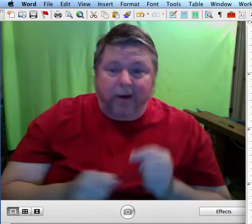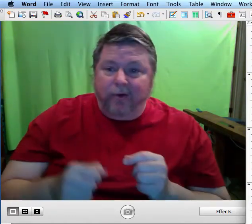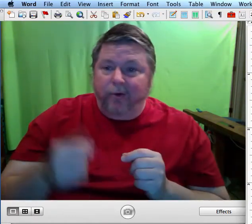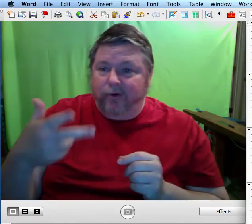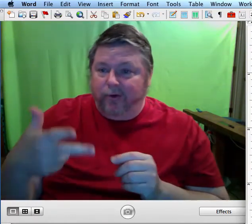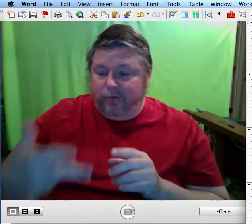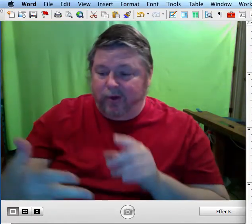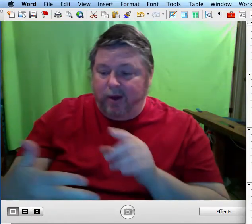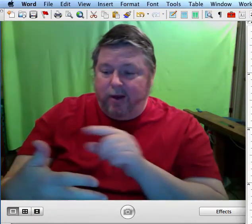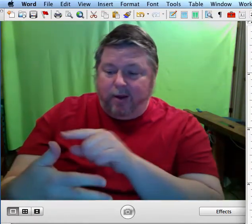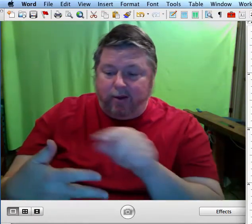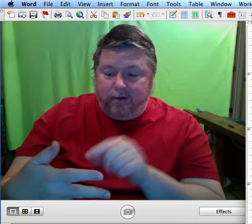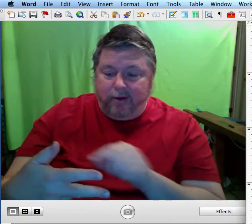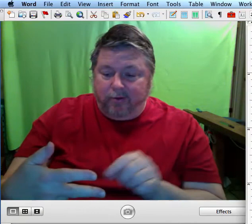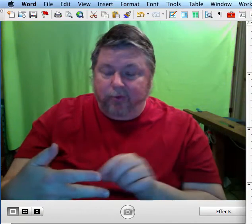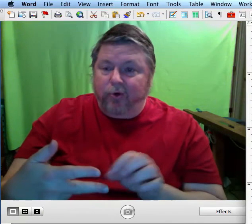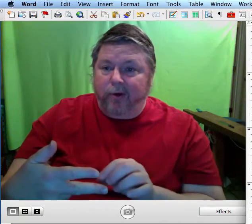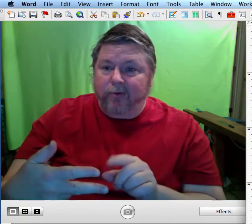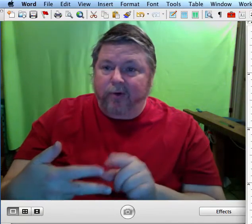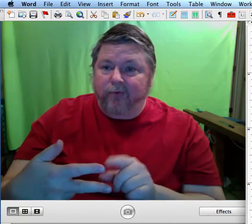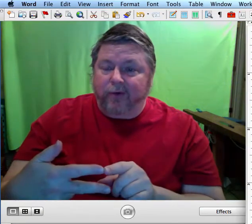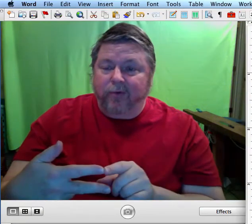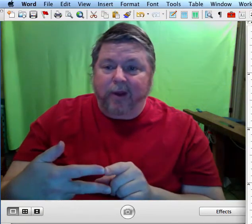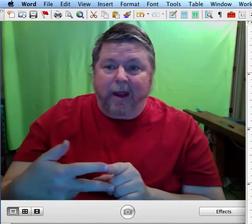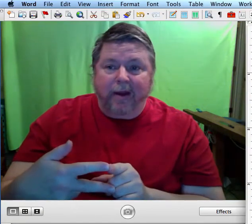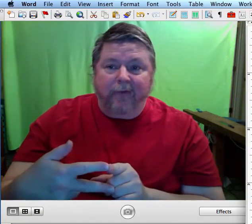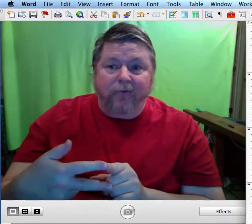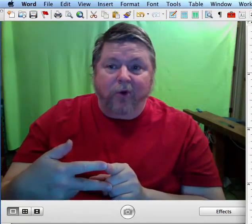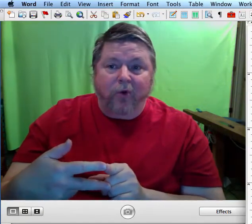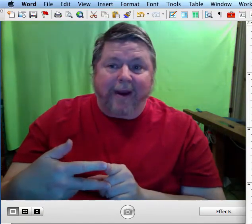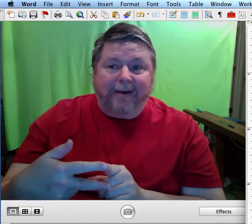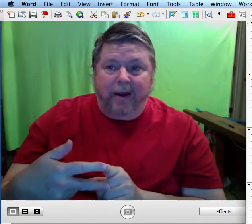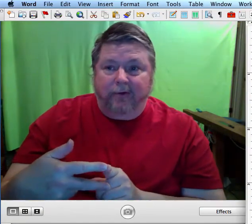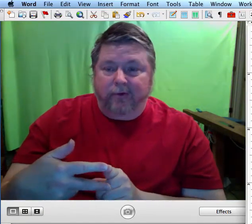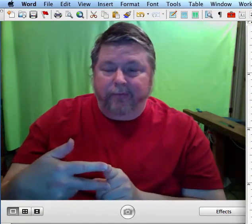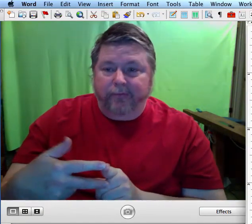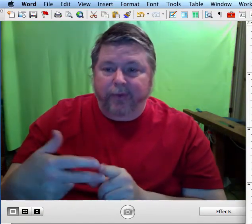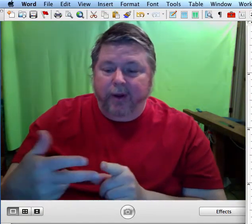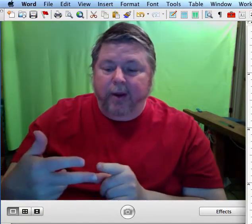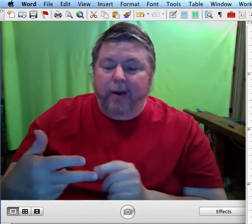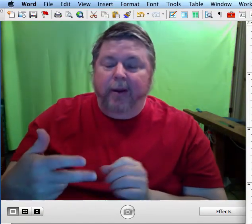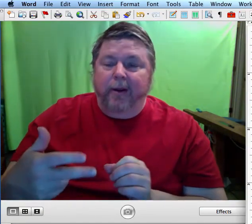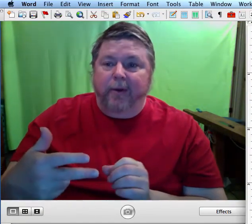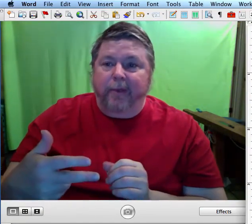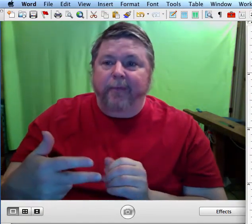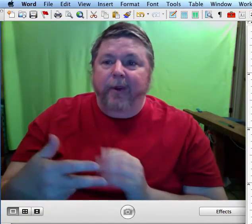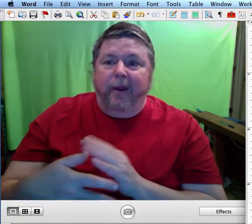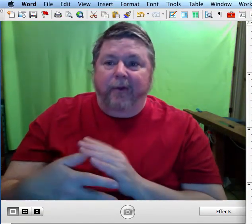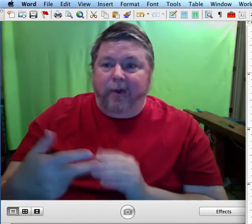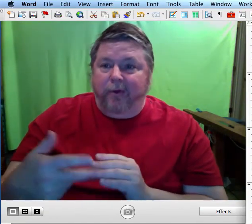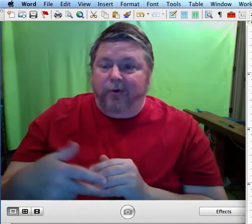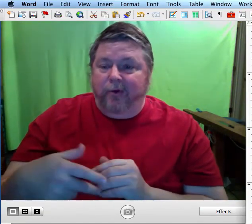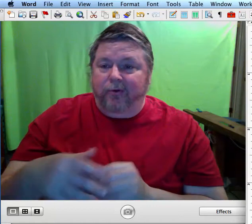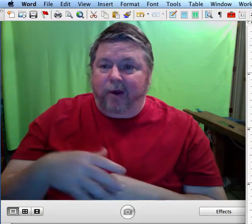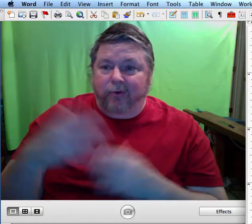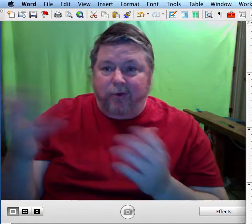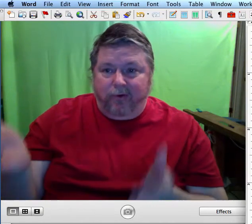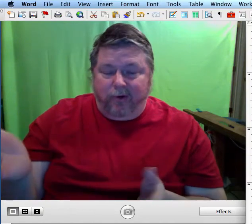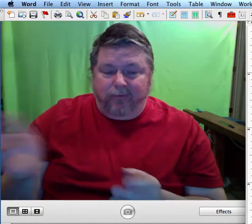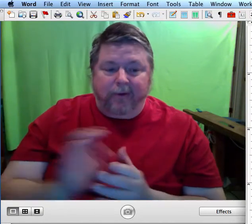one, and you would choose the choice which fits the idea of a correct answer. And so the other two